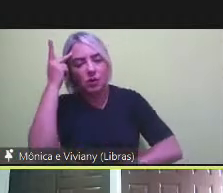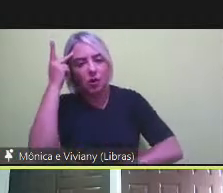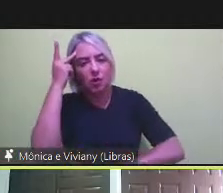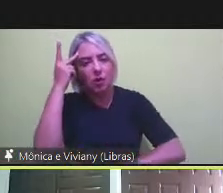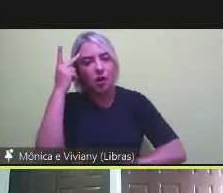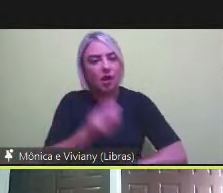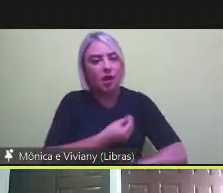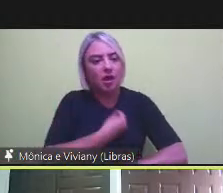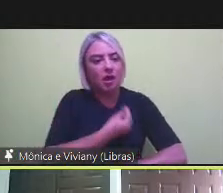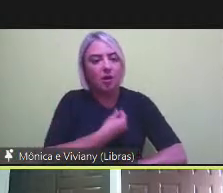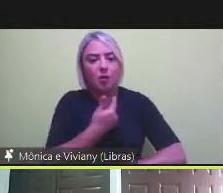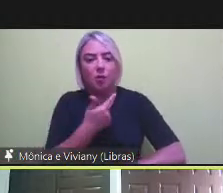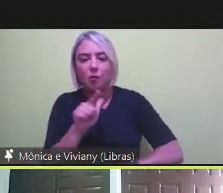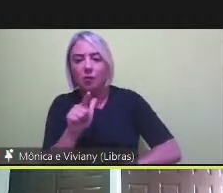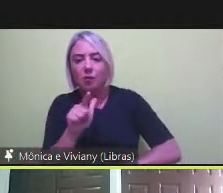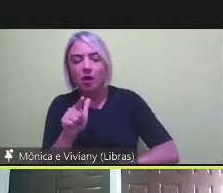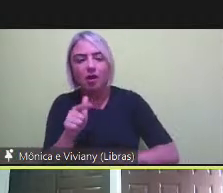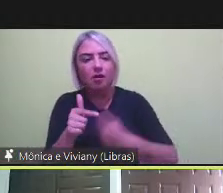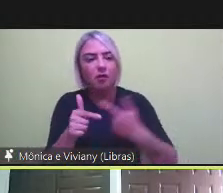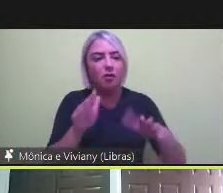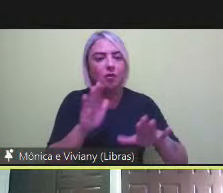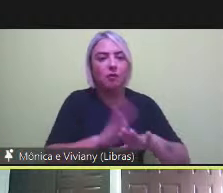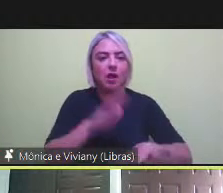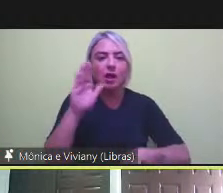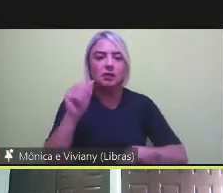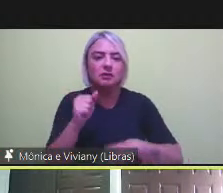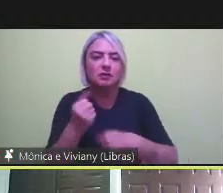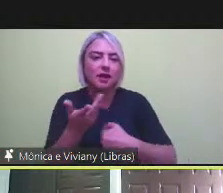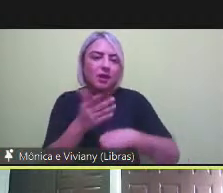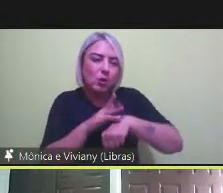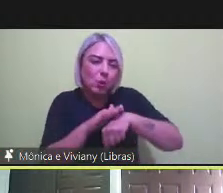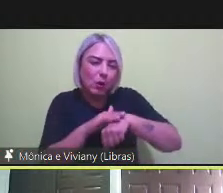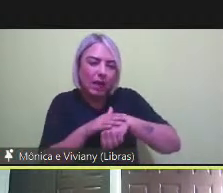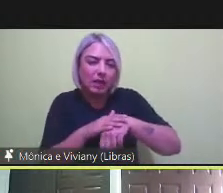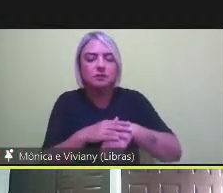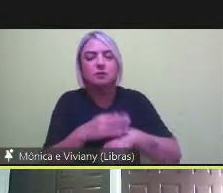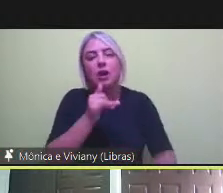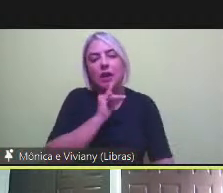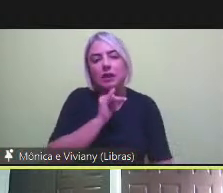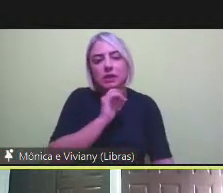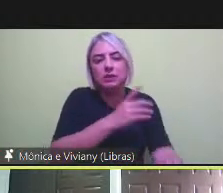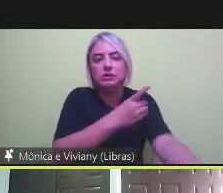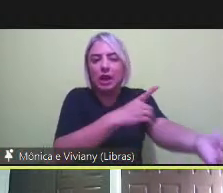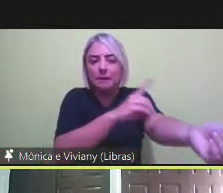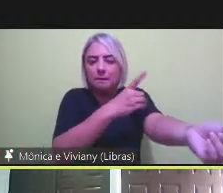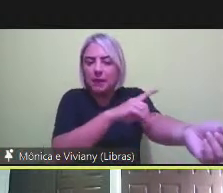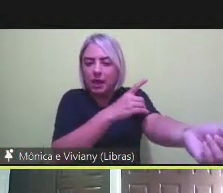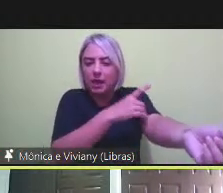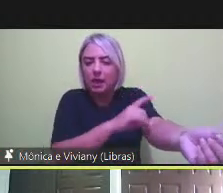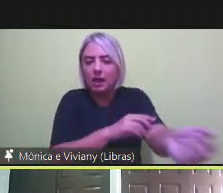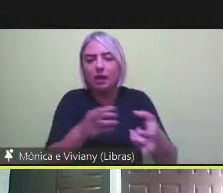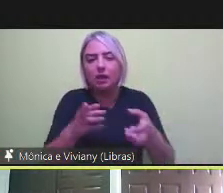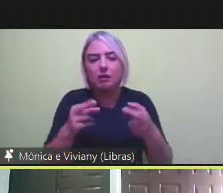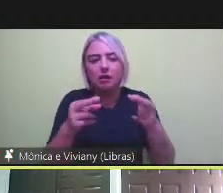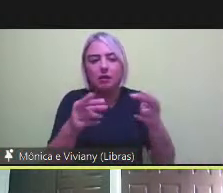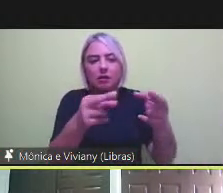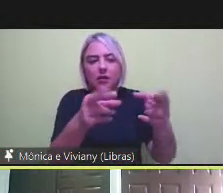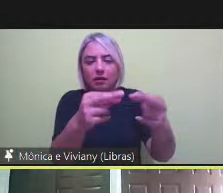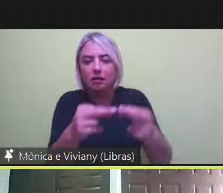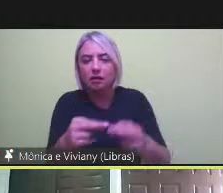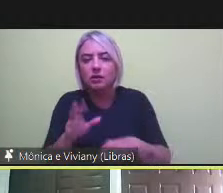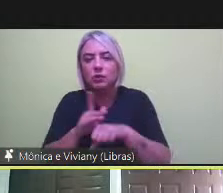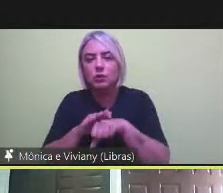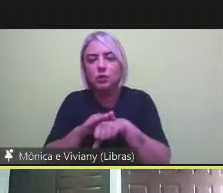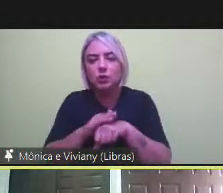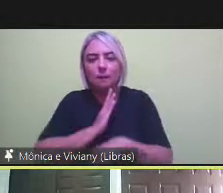chronic conditions, for example, diabetes or cancer, heart disease or arthritis,